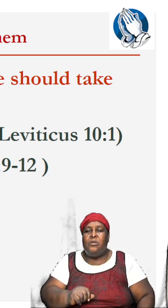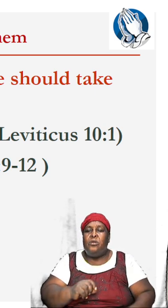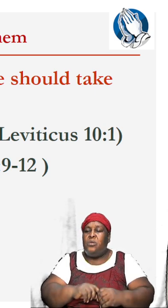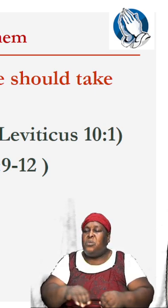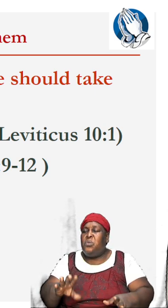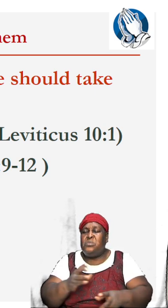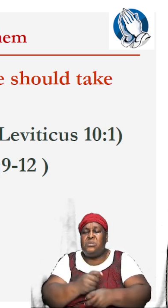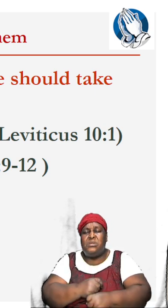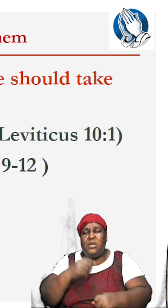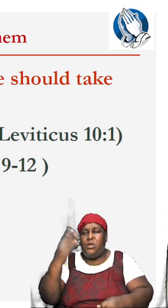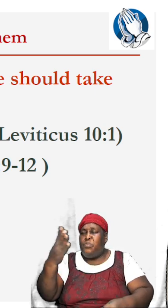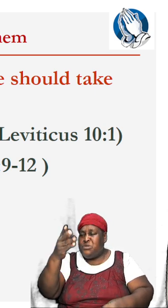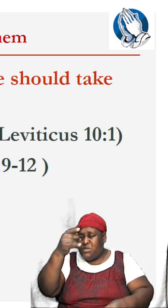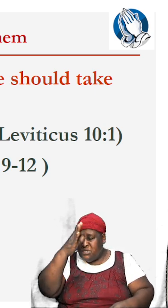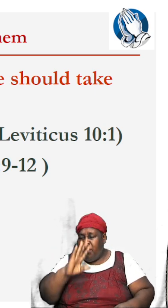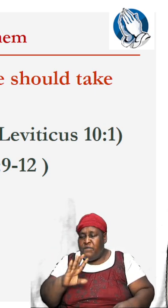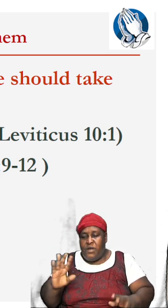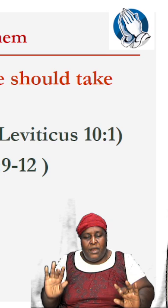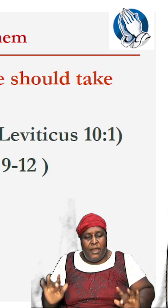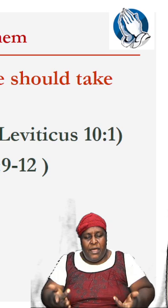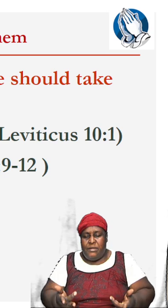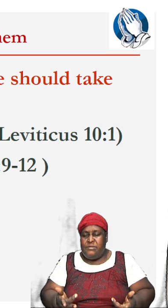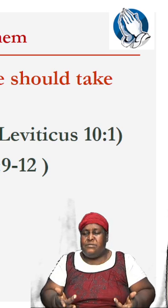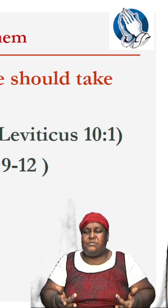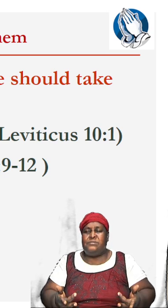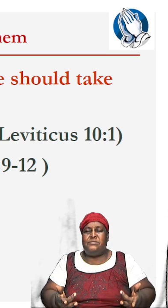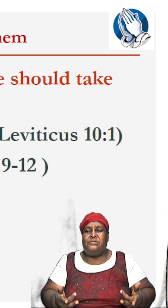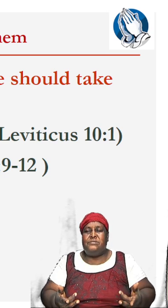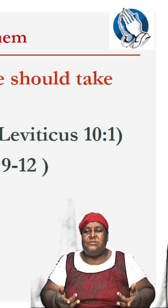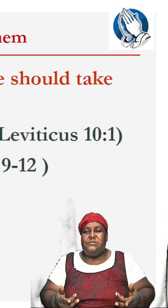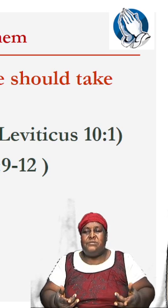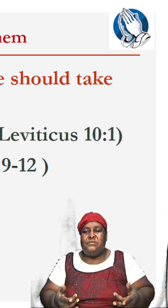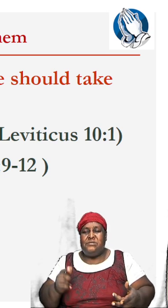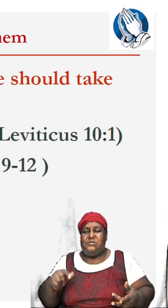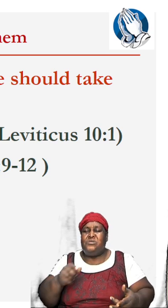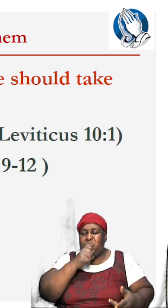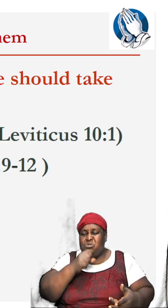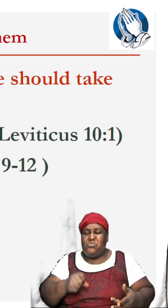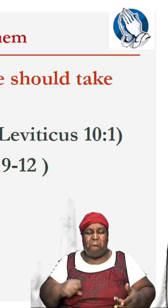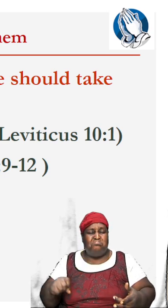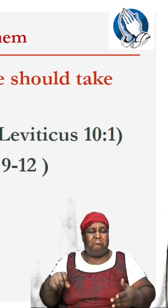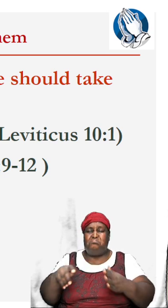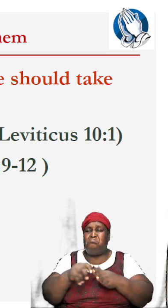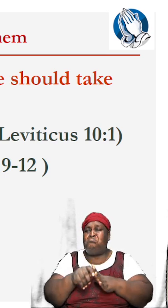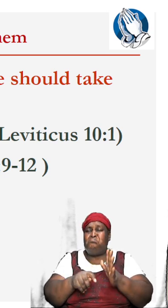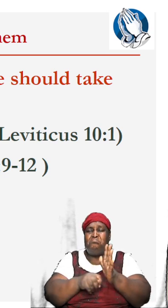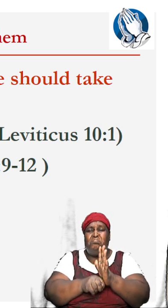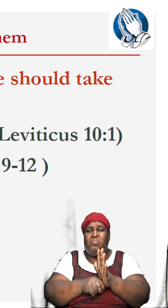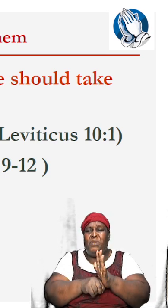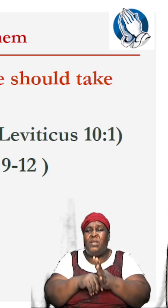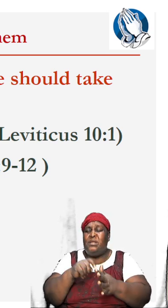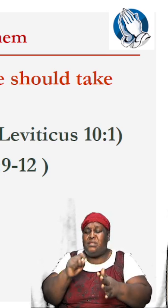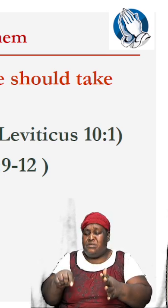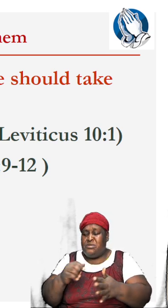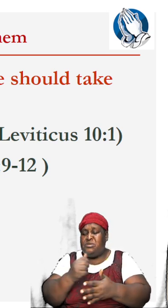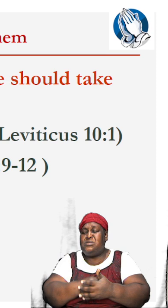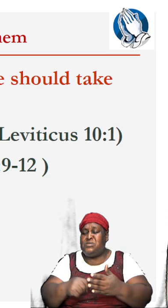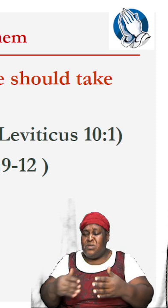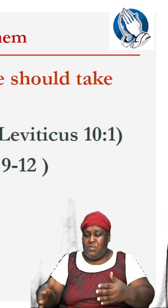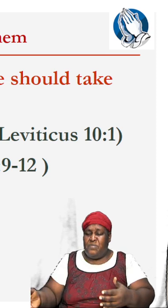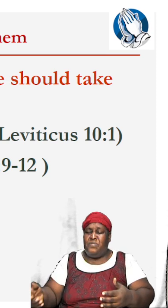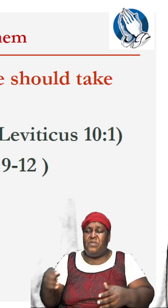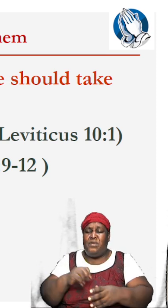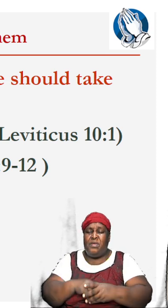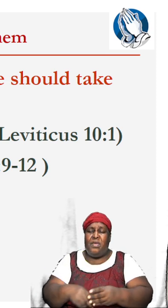presence of God for granted. And you might say, this is Old Testament. Amen. This is something that took place in the